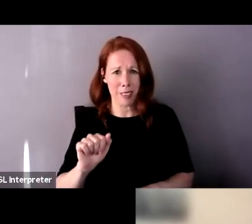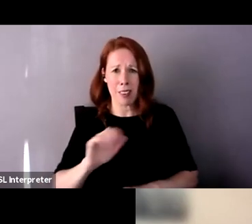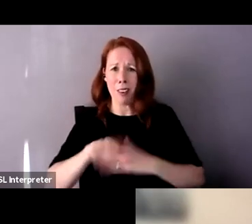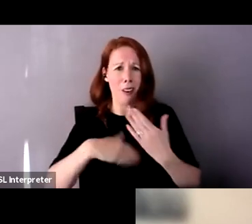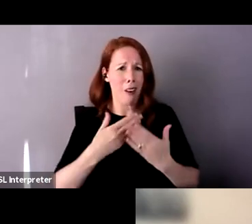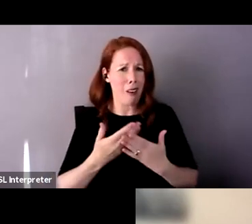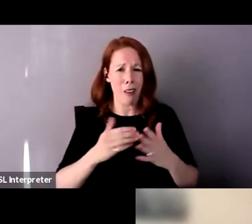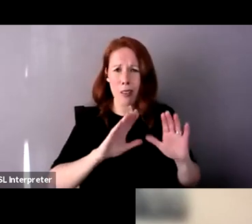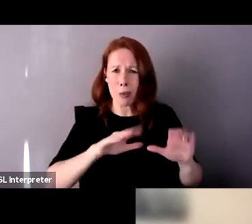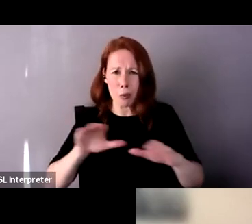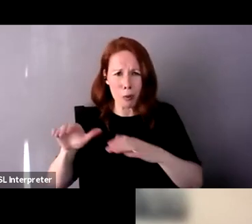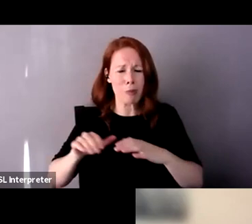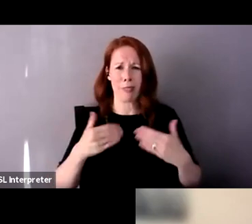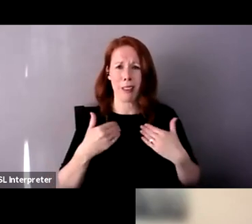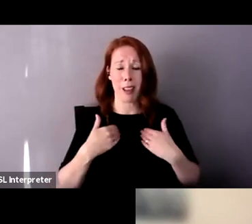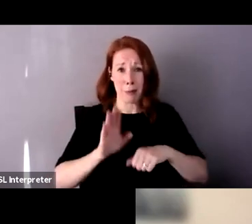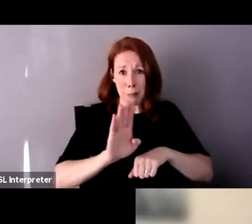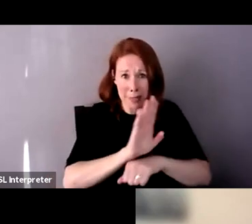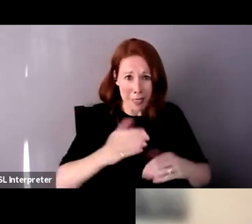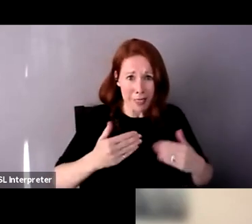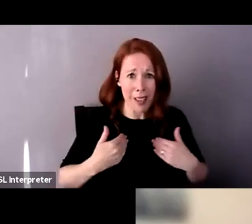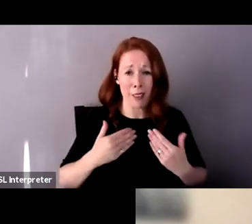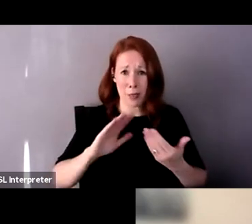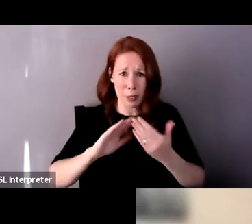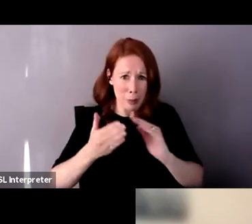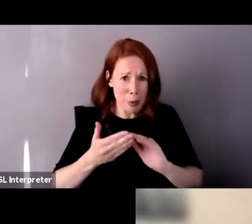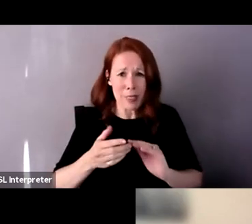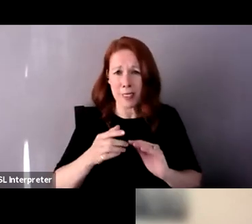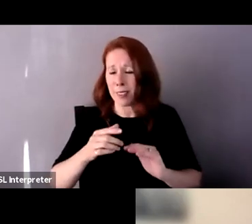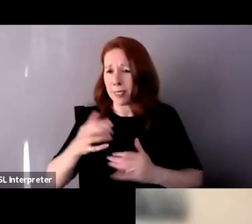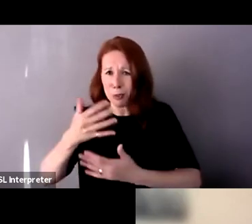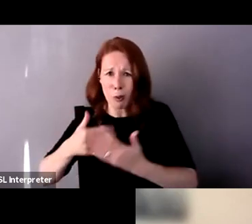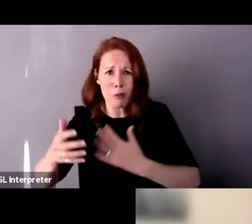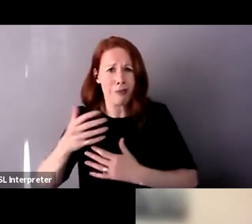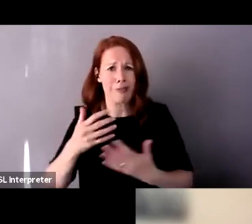So, you know, in business, in your community, in different social